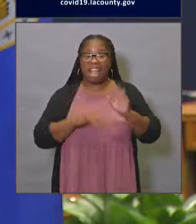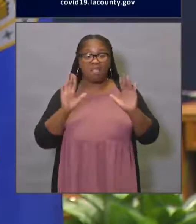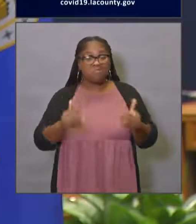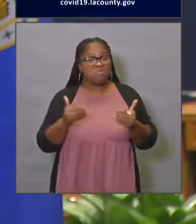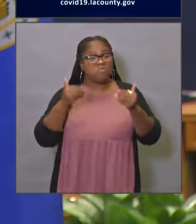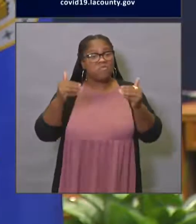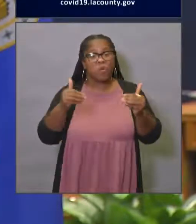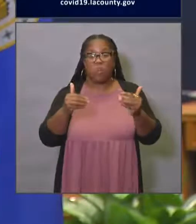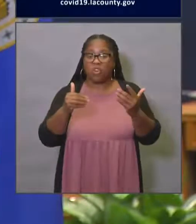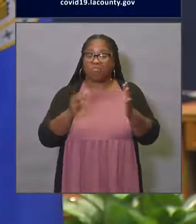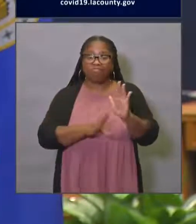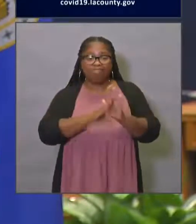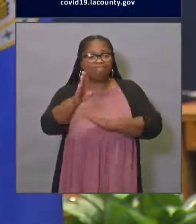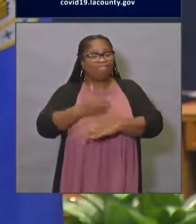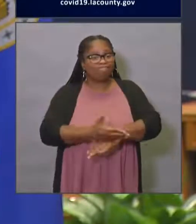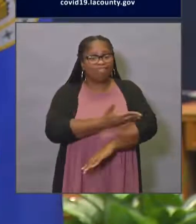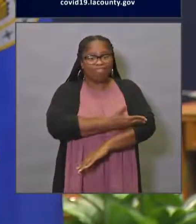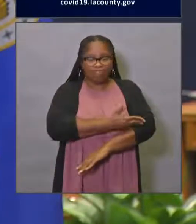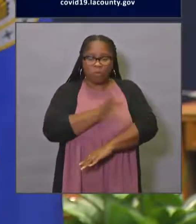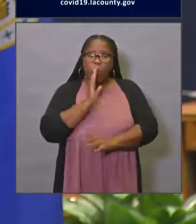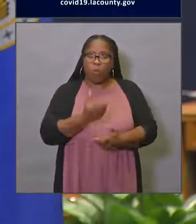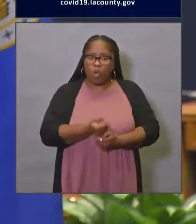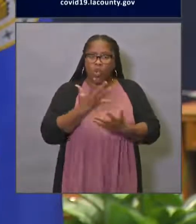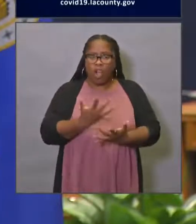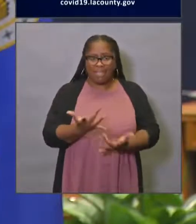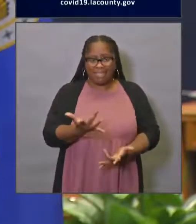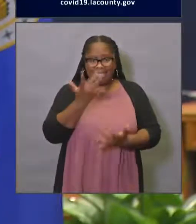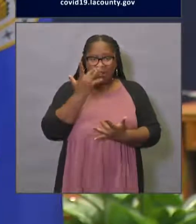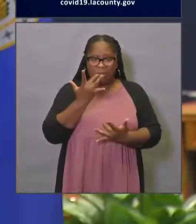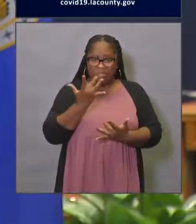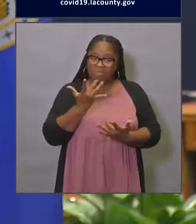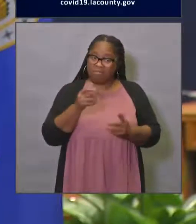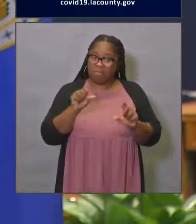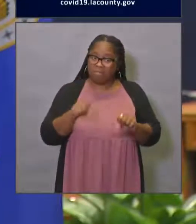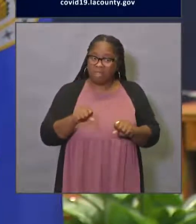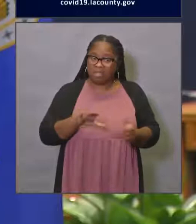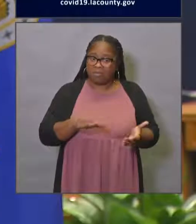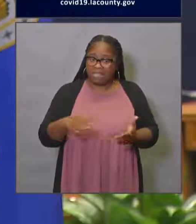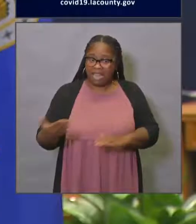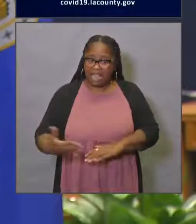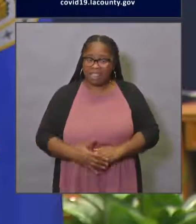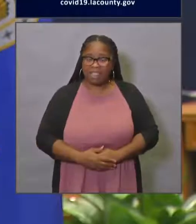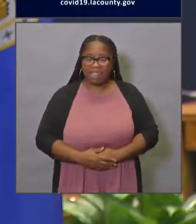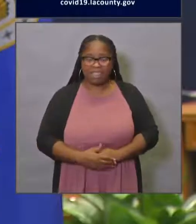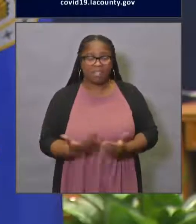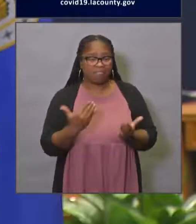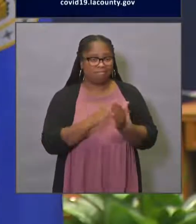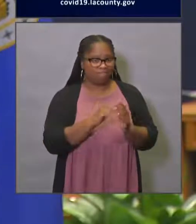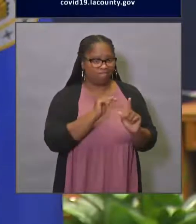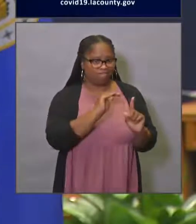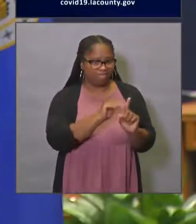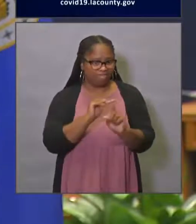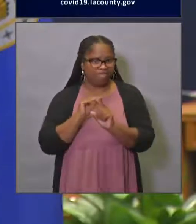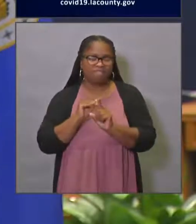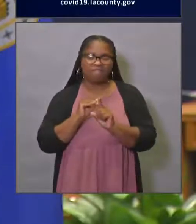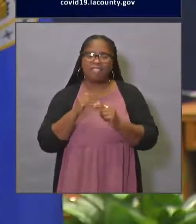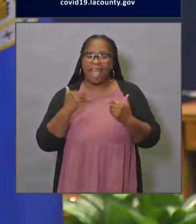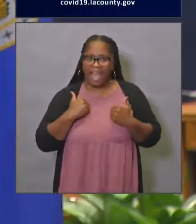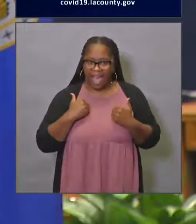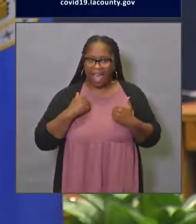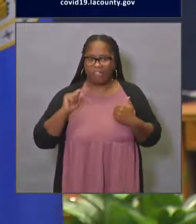also leads to unnecessary illness and even death. So as a reminder, we have tools that we need to work